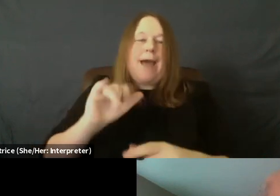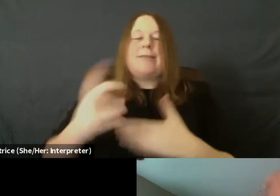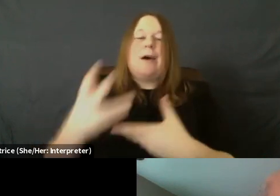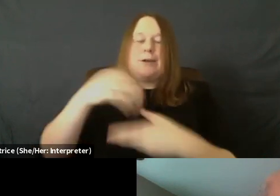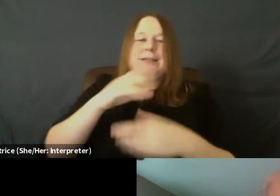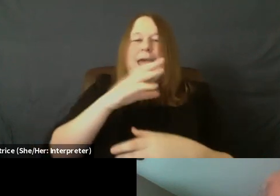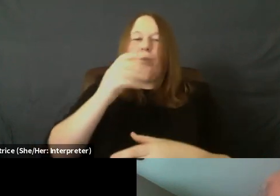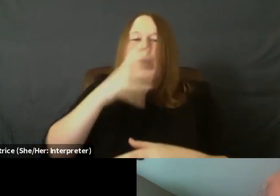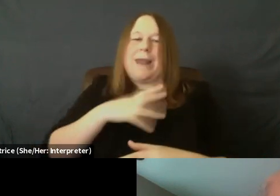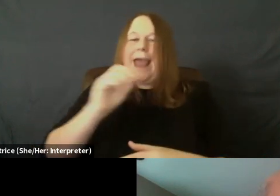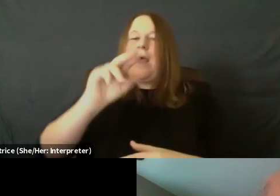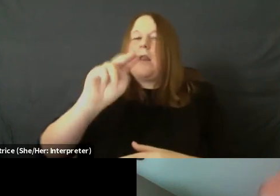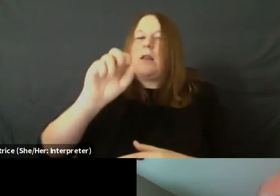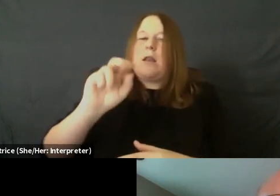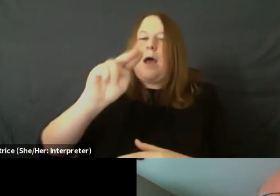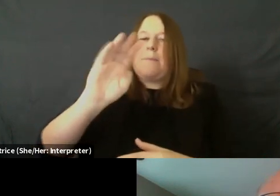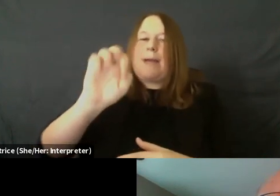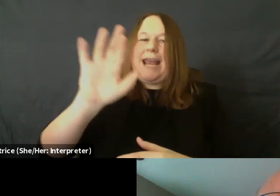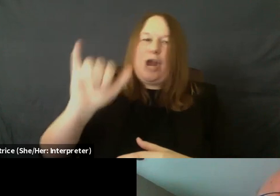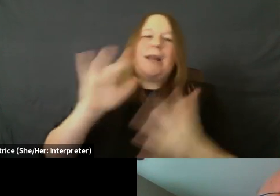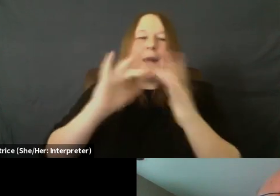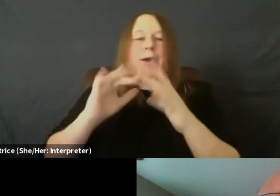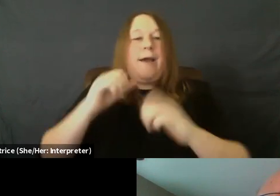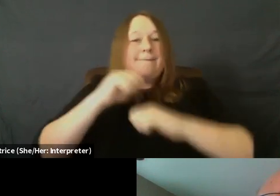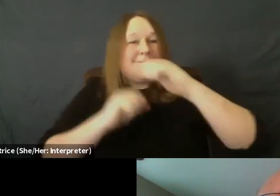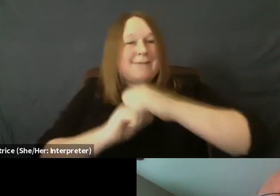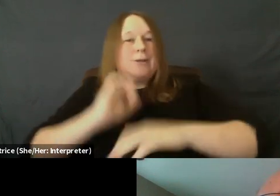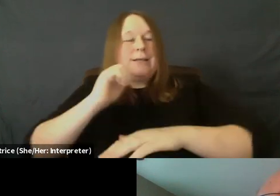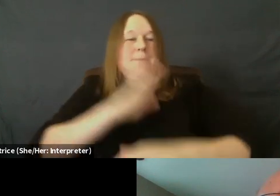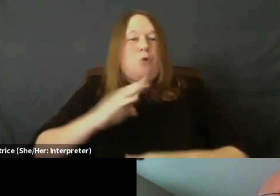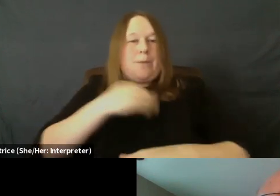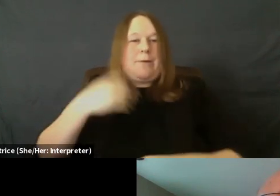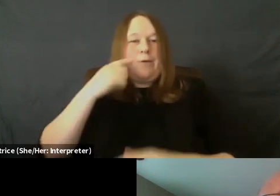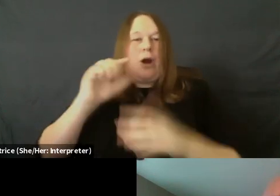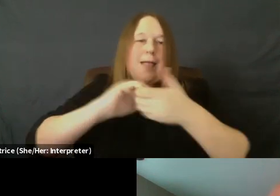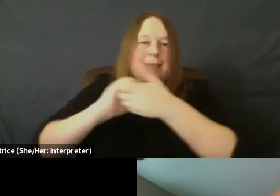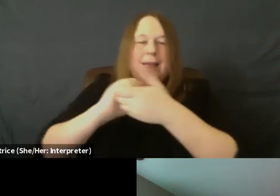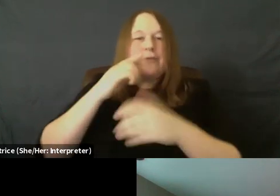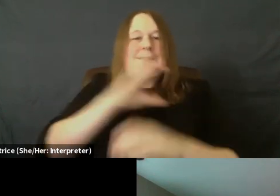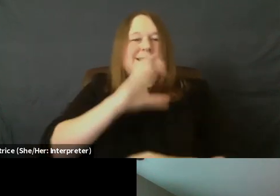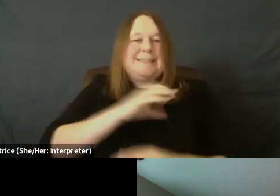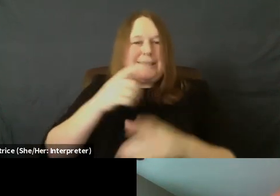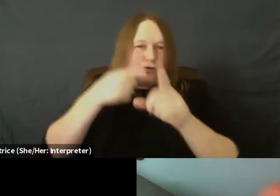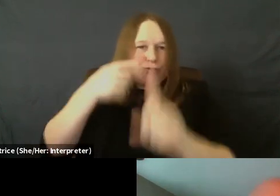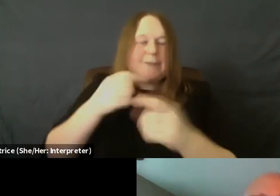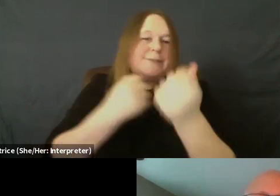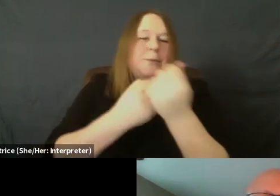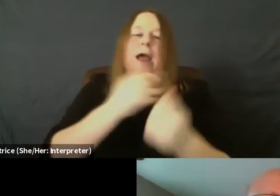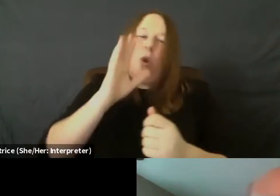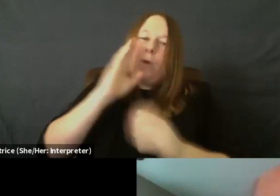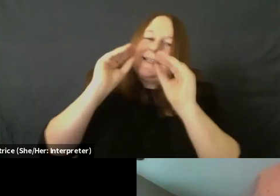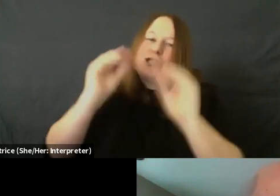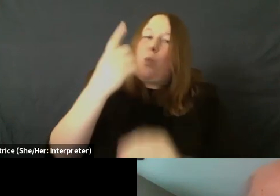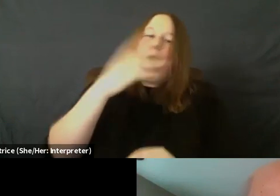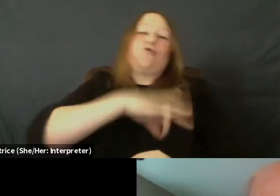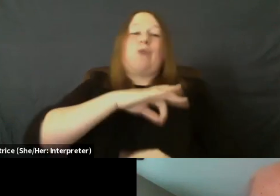Non-Binary Network. Is a founding board member of Alliance for Citizen-Directed Supports, and will be teaching a